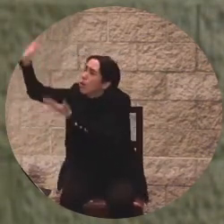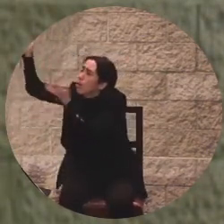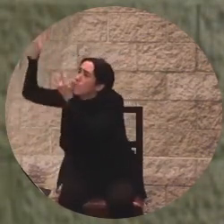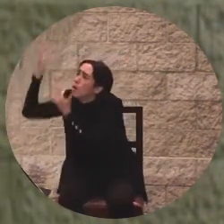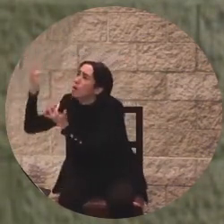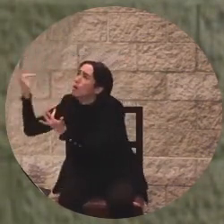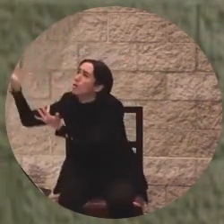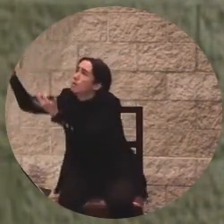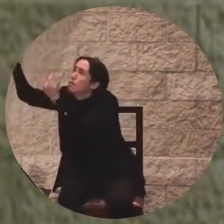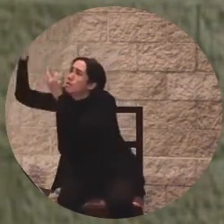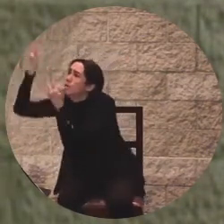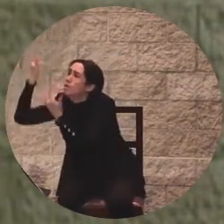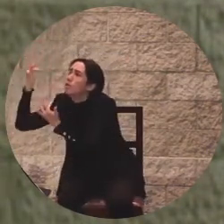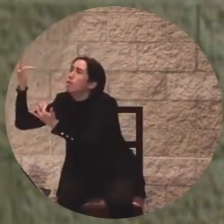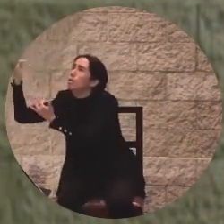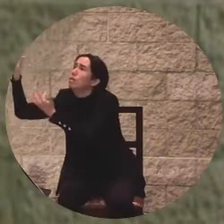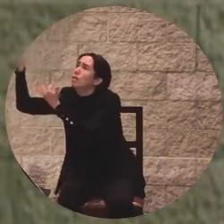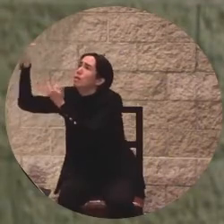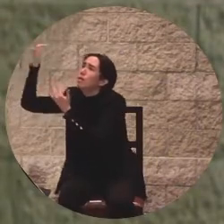for the mercy.